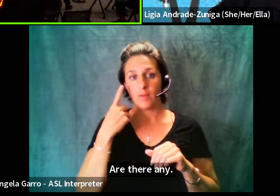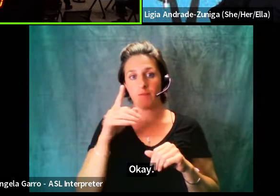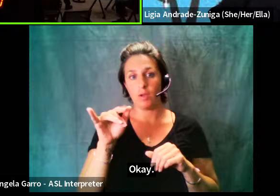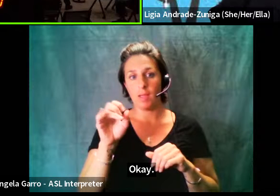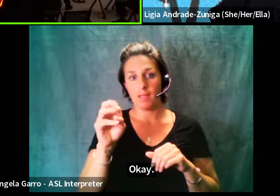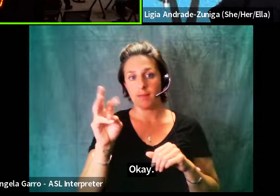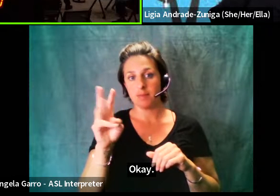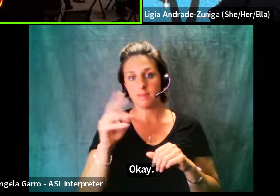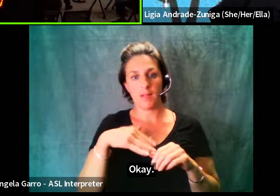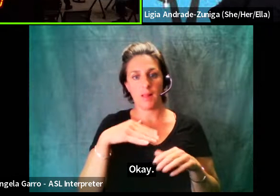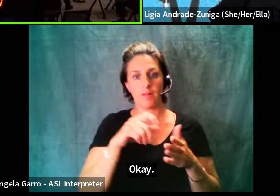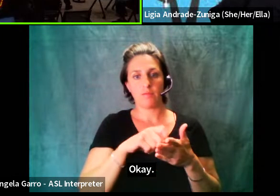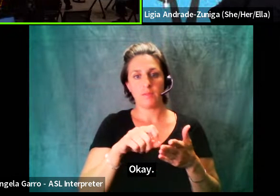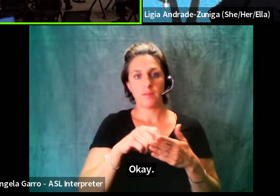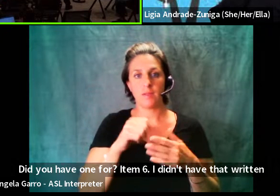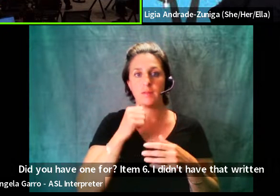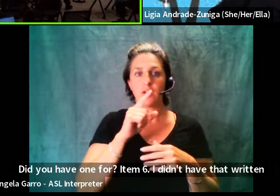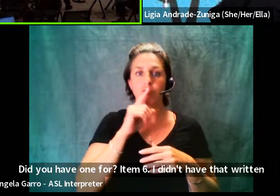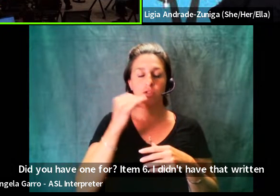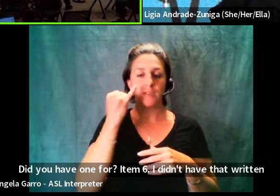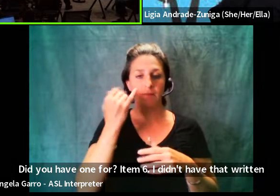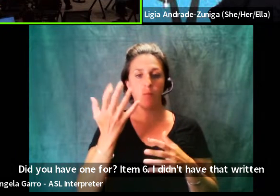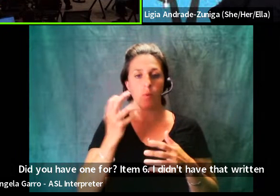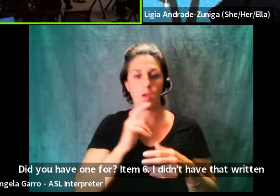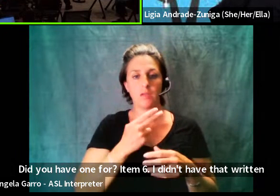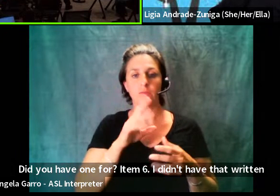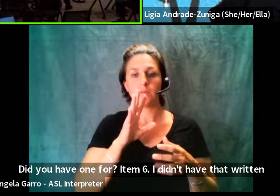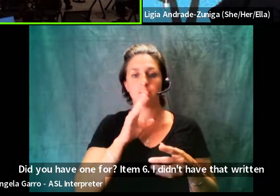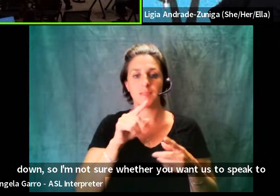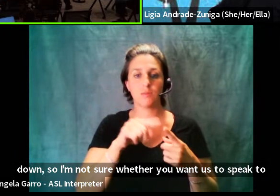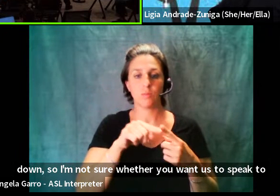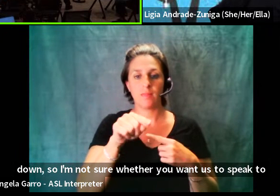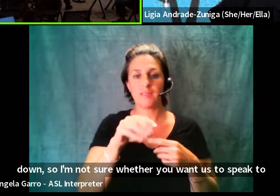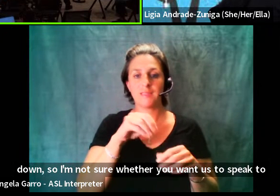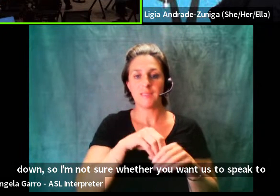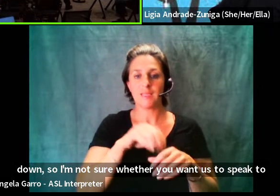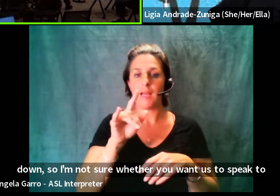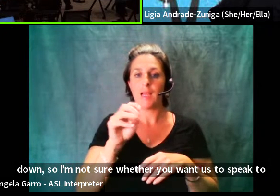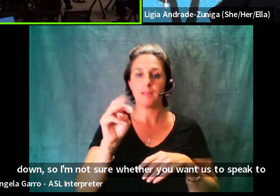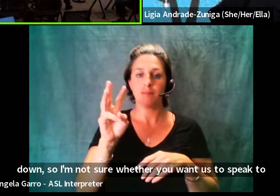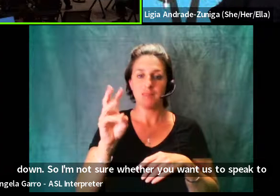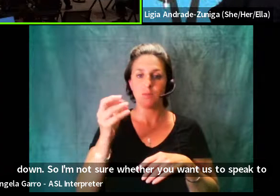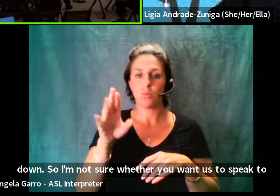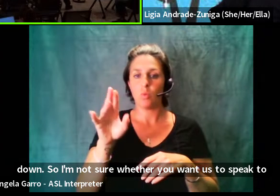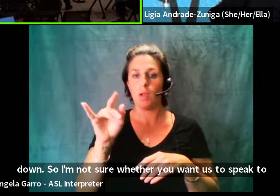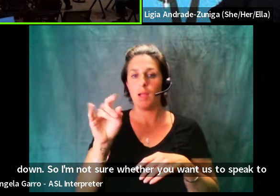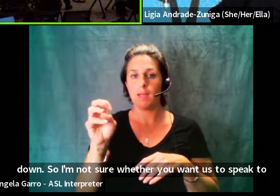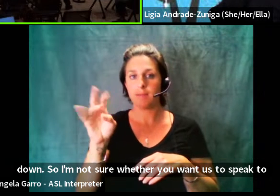not sure whether you want us to speak to this in item 6 or item 7.